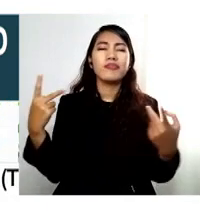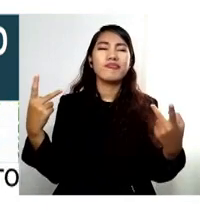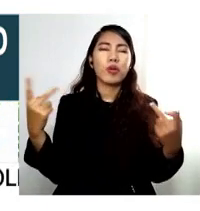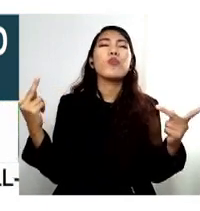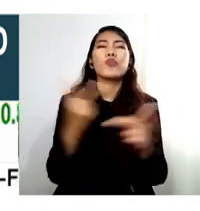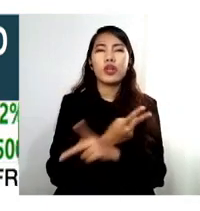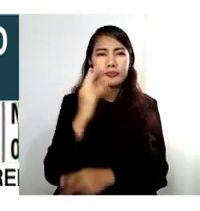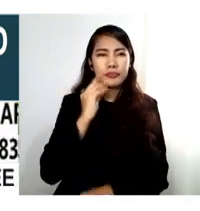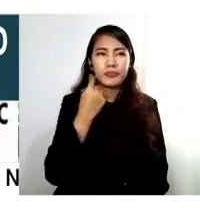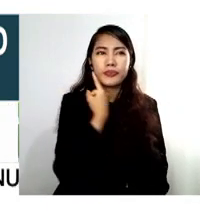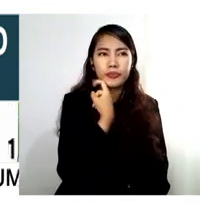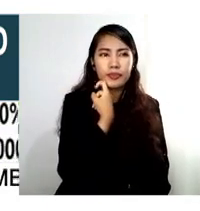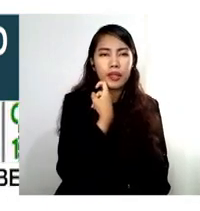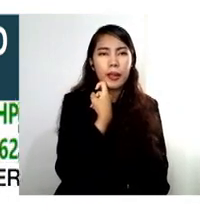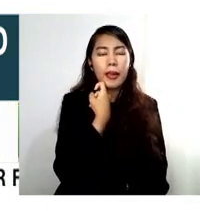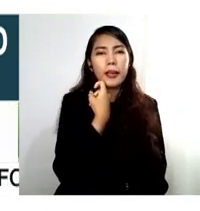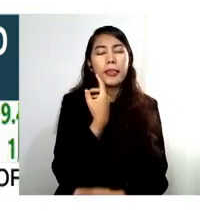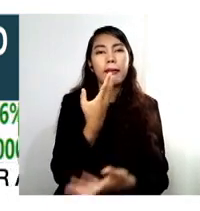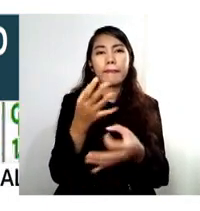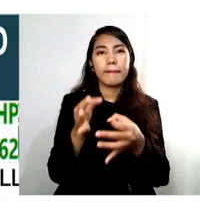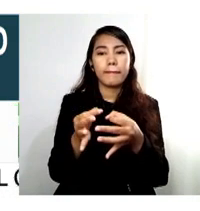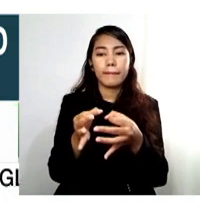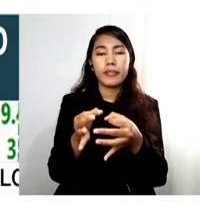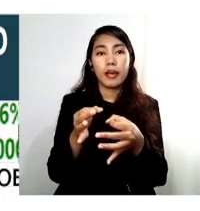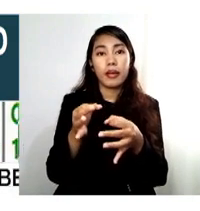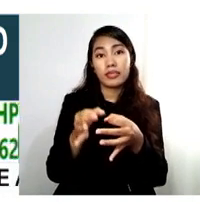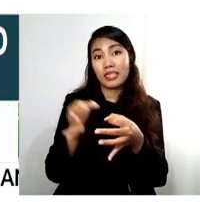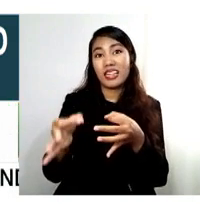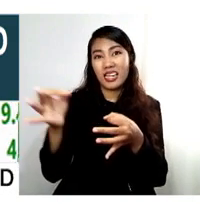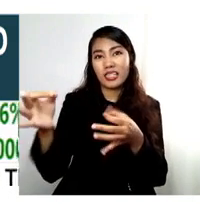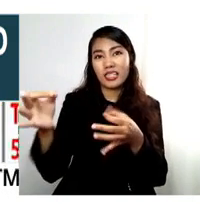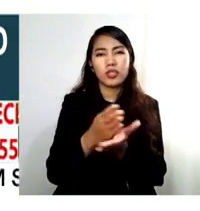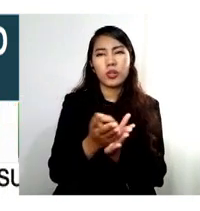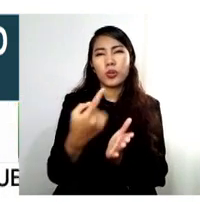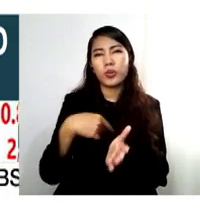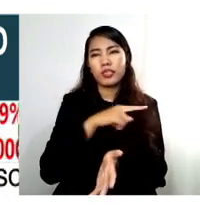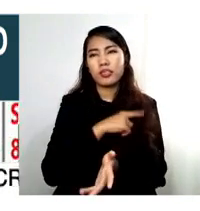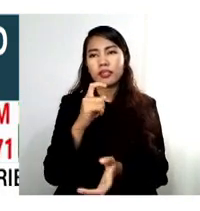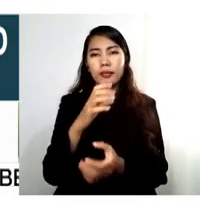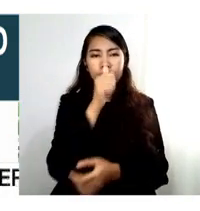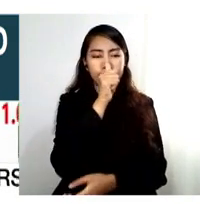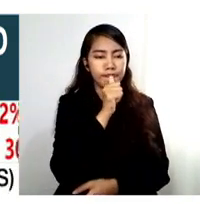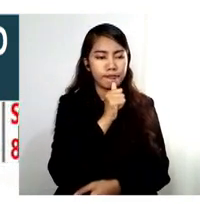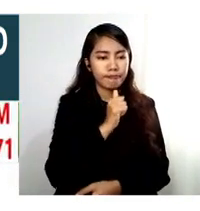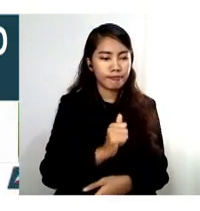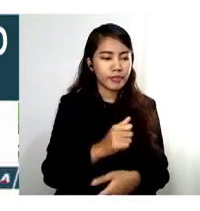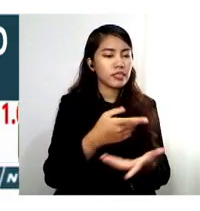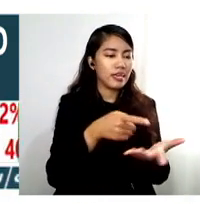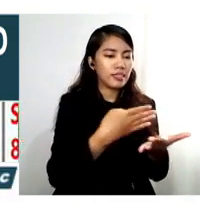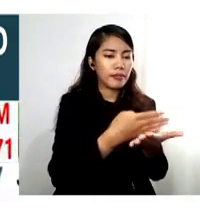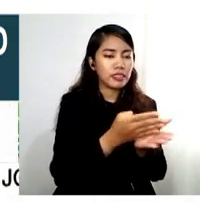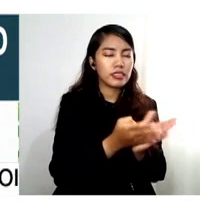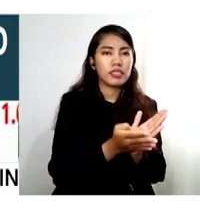too long ago the budget was not passed on time, and we had to live with a reenacted budget for a couple of months. That's something that we